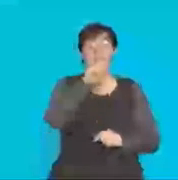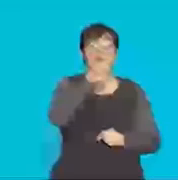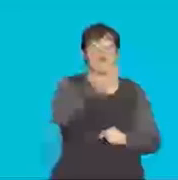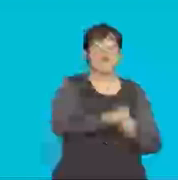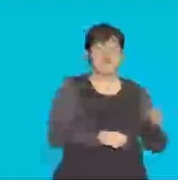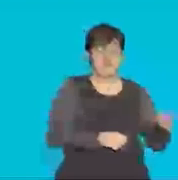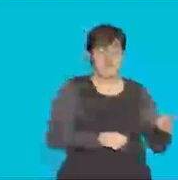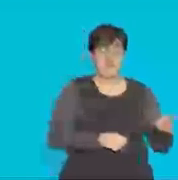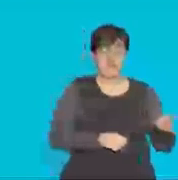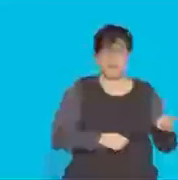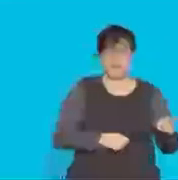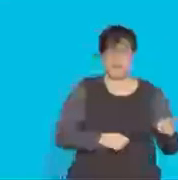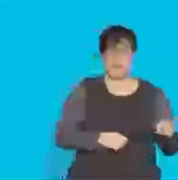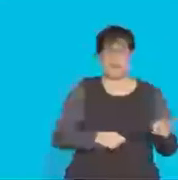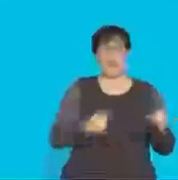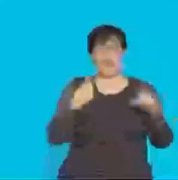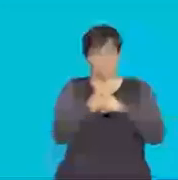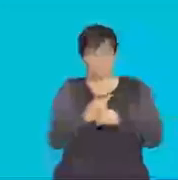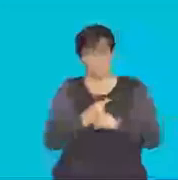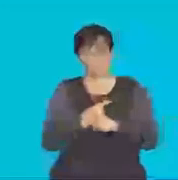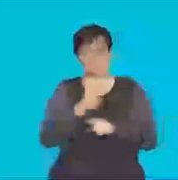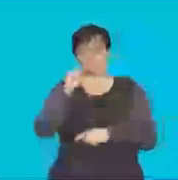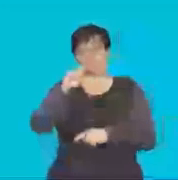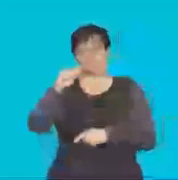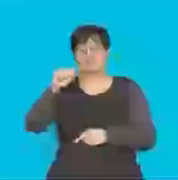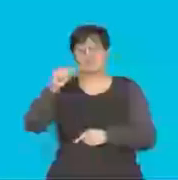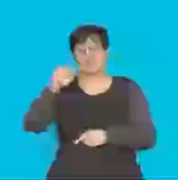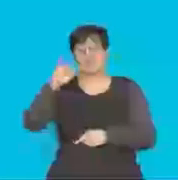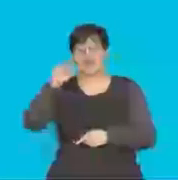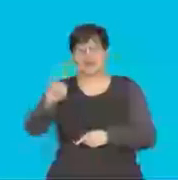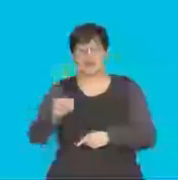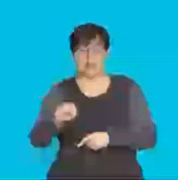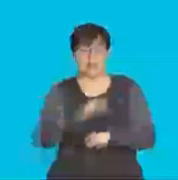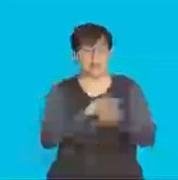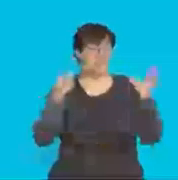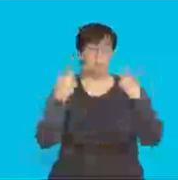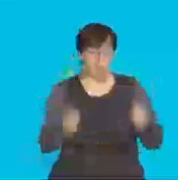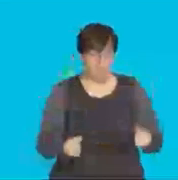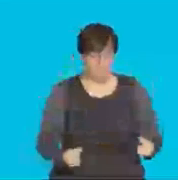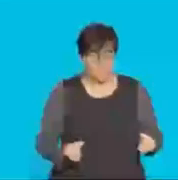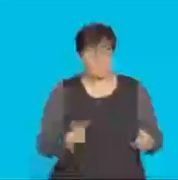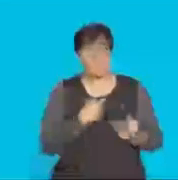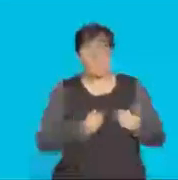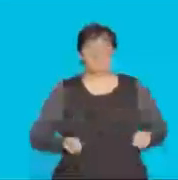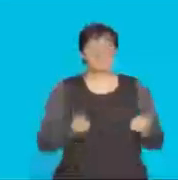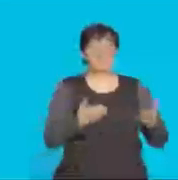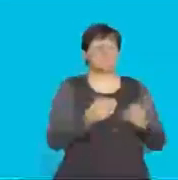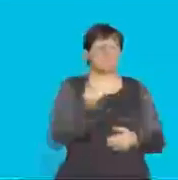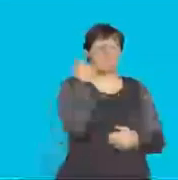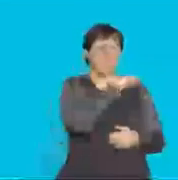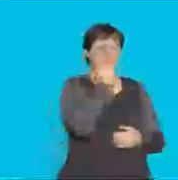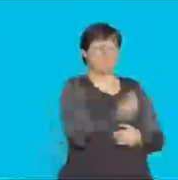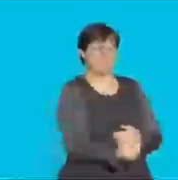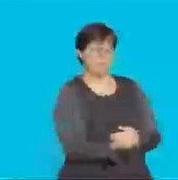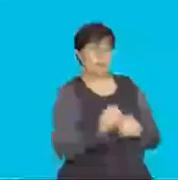that crossed with the stallion who has to be that, because if he's not, they will not be able to produce a white foal